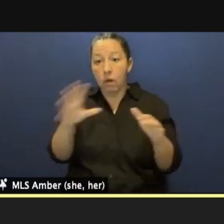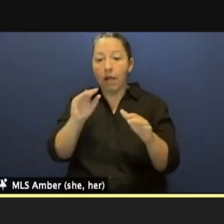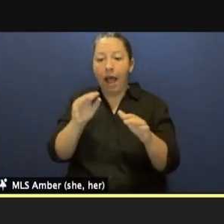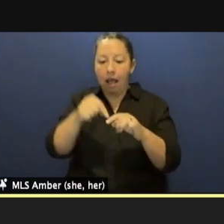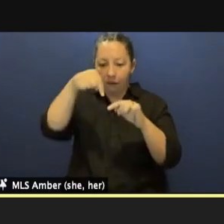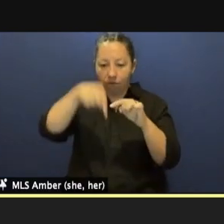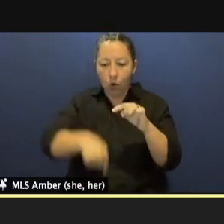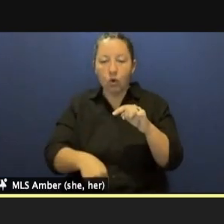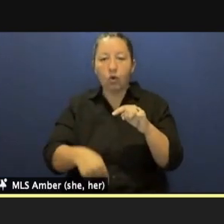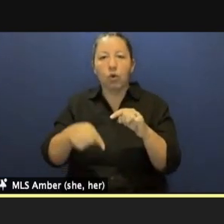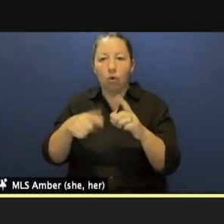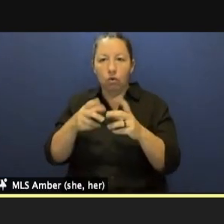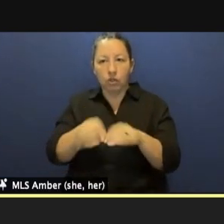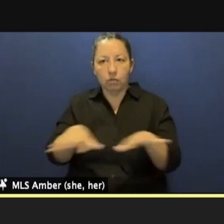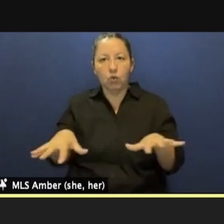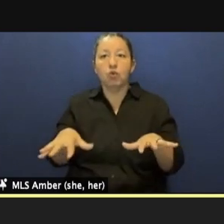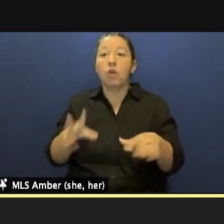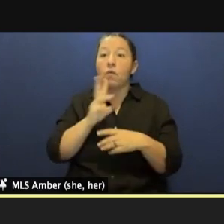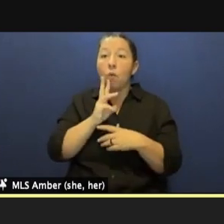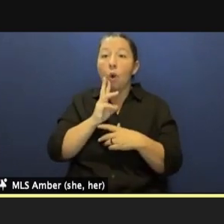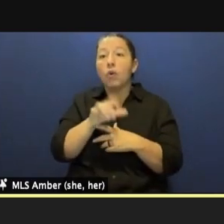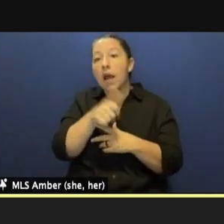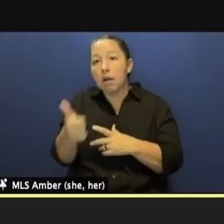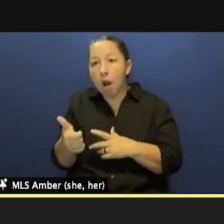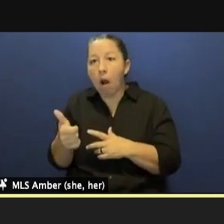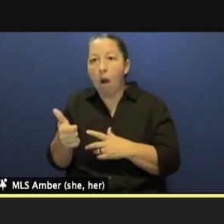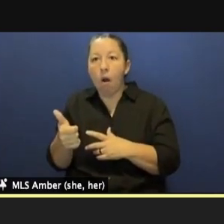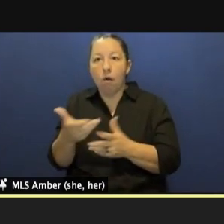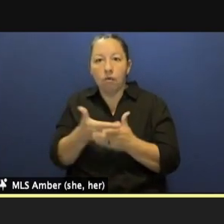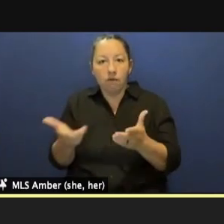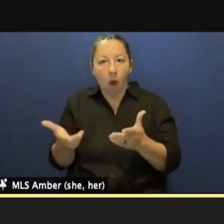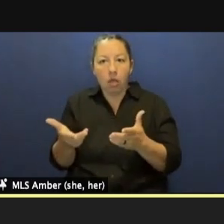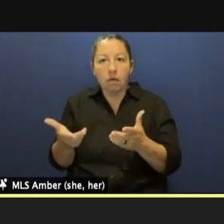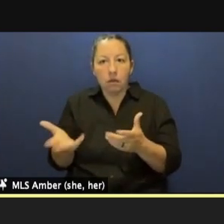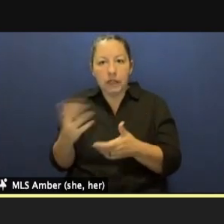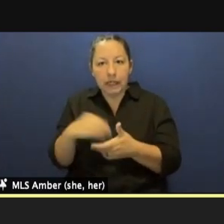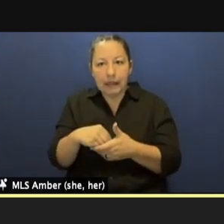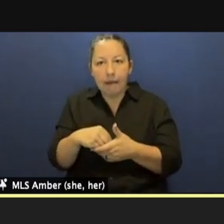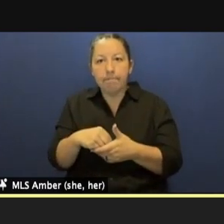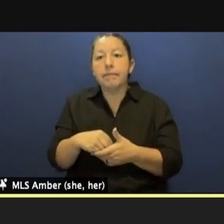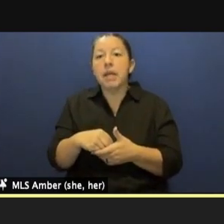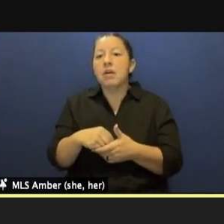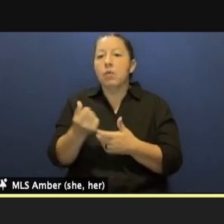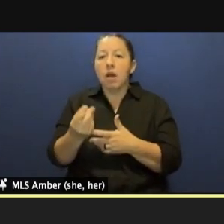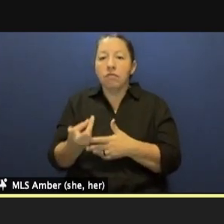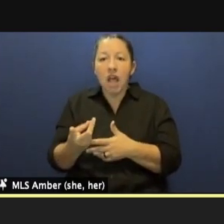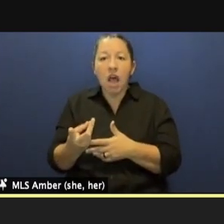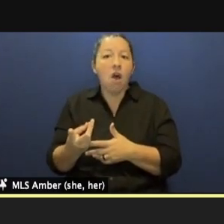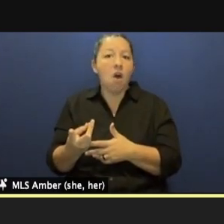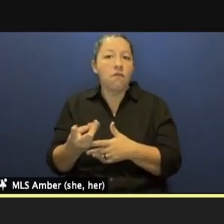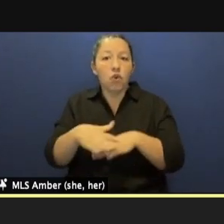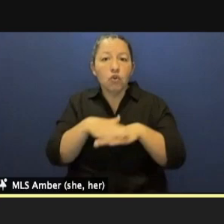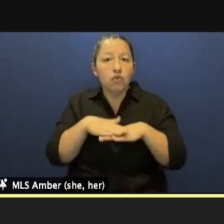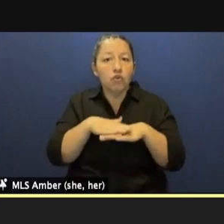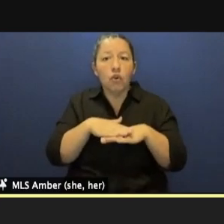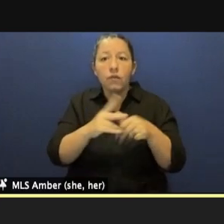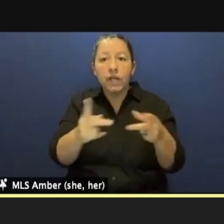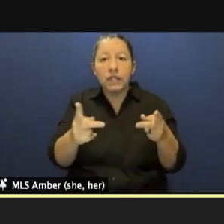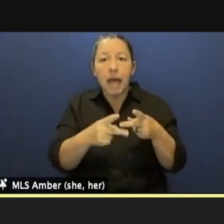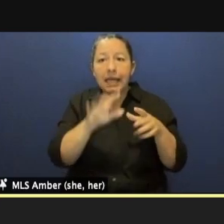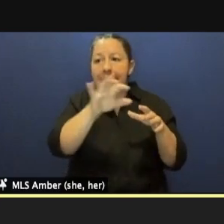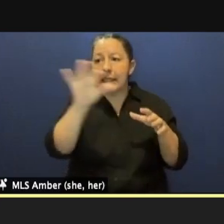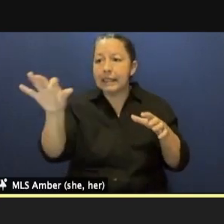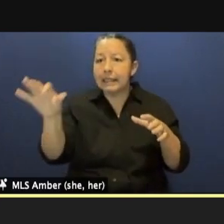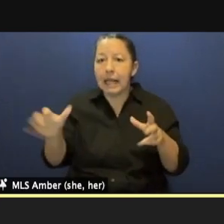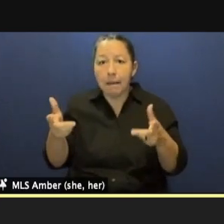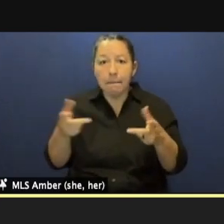of water and other volatiles. Number of subsurface assays or drill sites that we plan to have. We think we need about